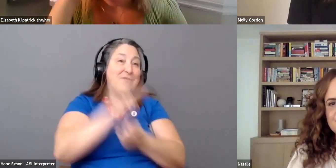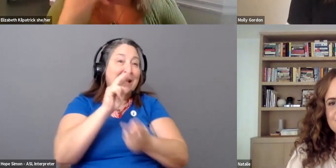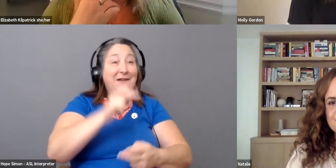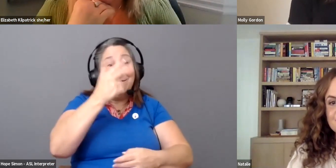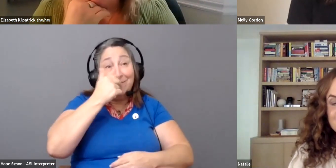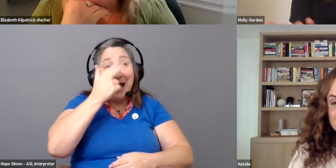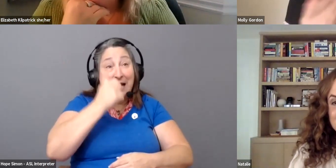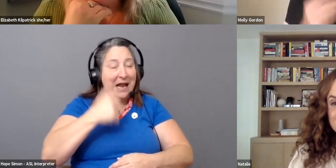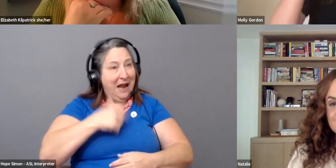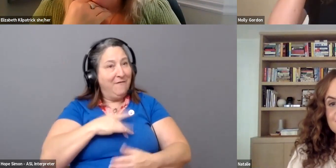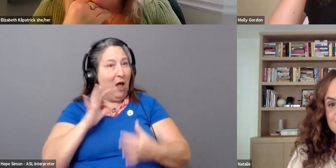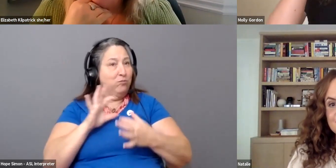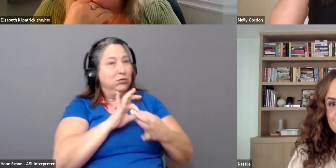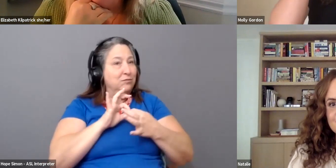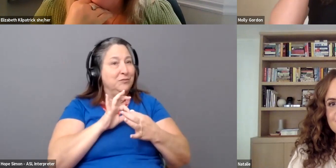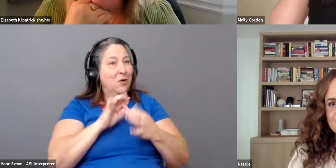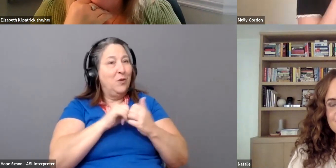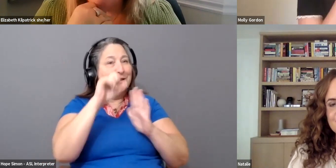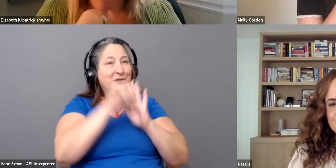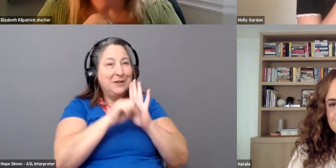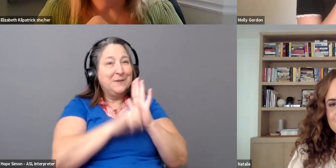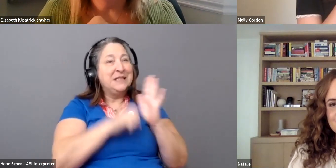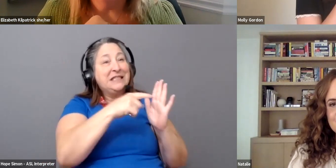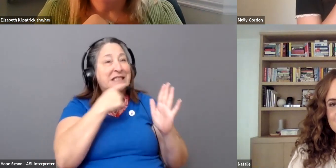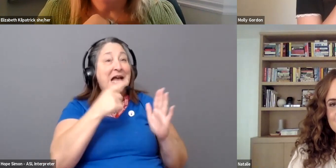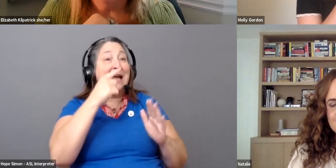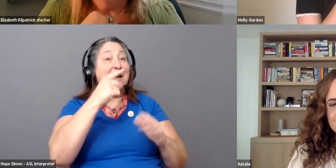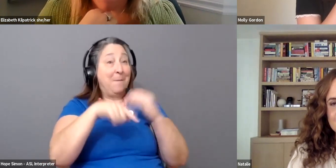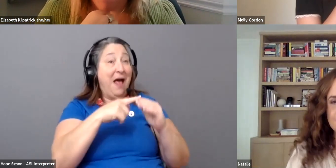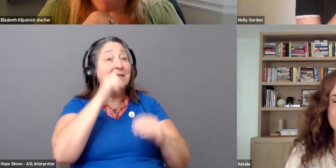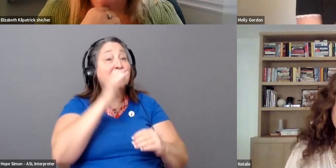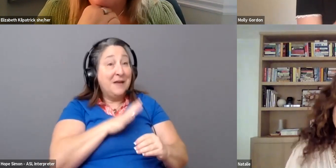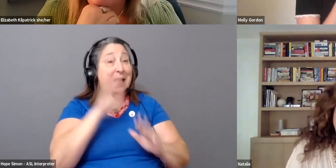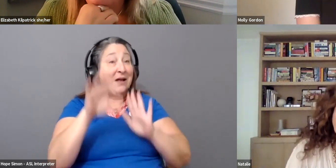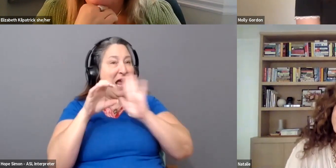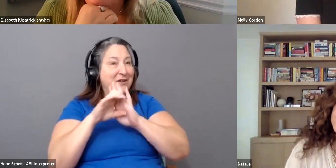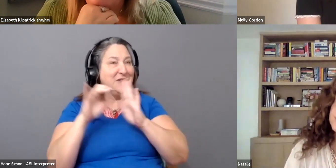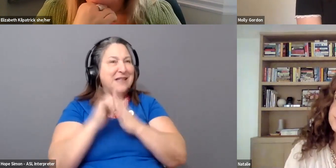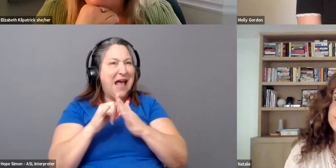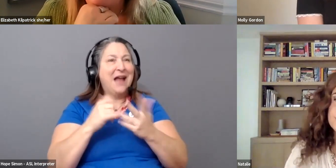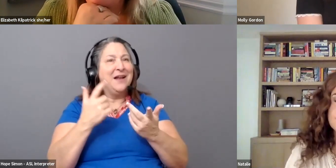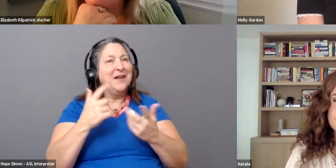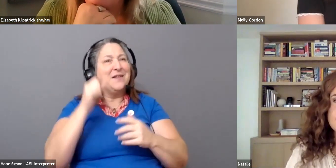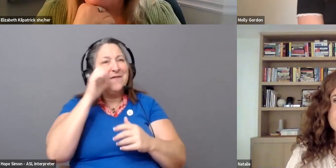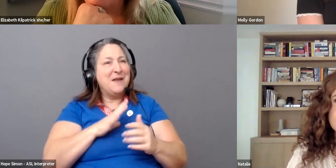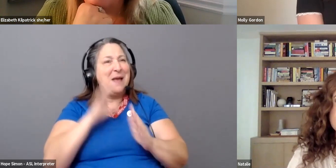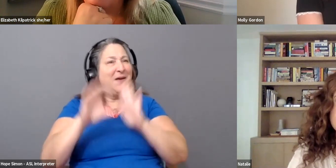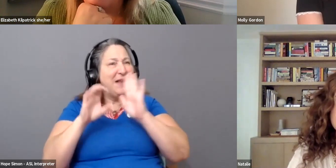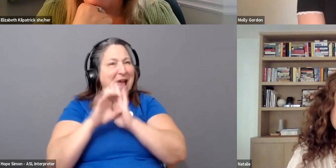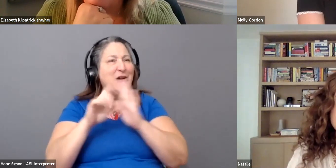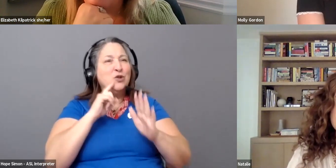much connected with it. And what she was saying about the female characters, I felt like they were so unapologetically themselves and free.